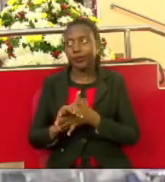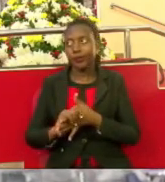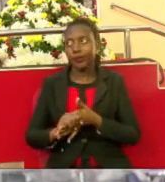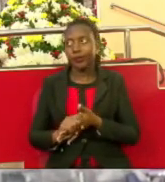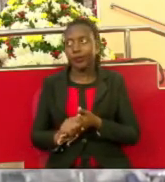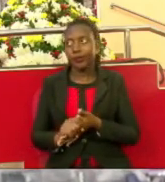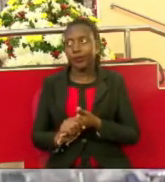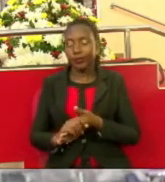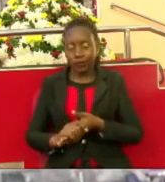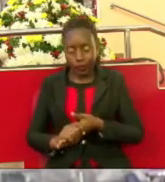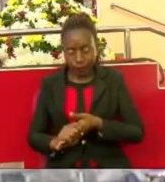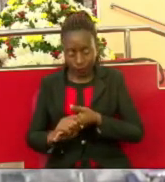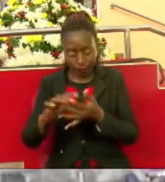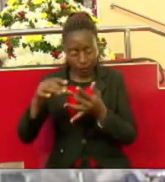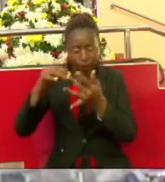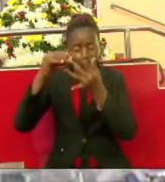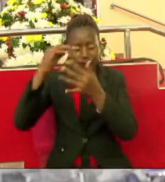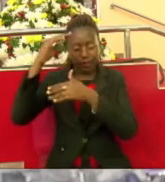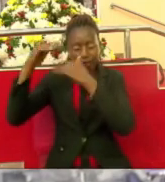Our precious Heavenly Father,